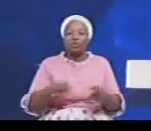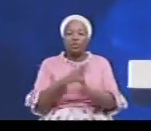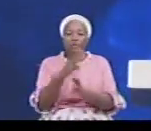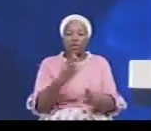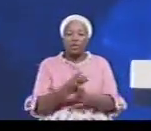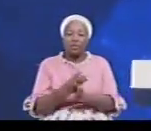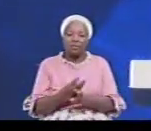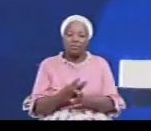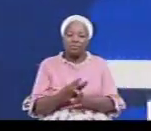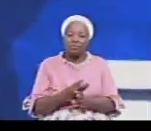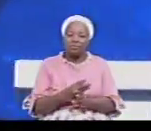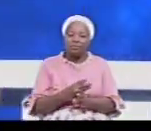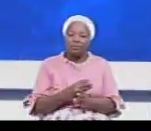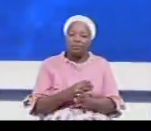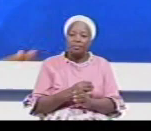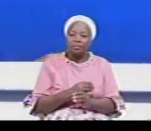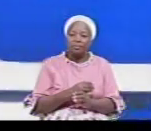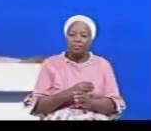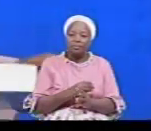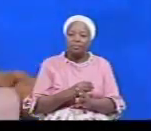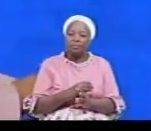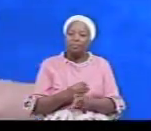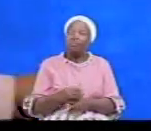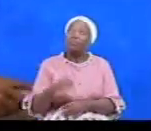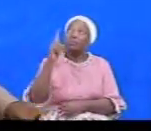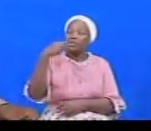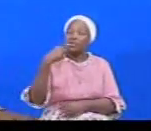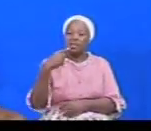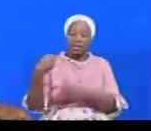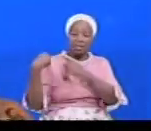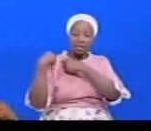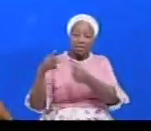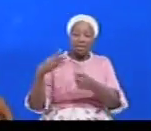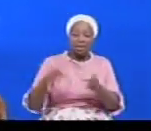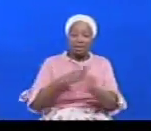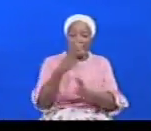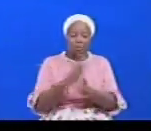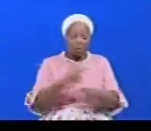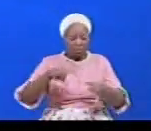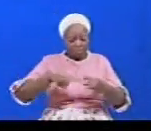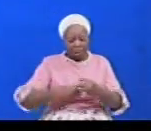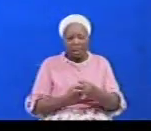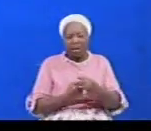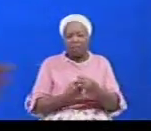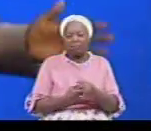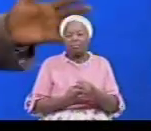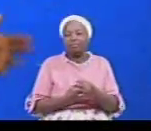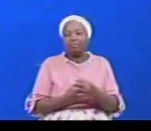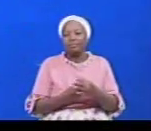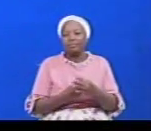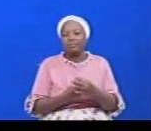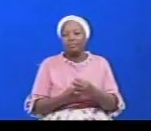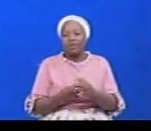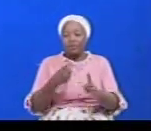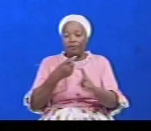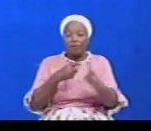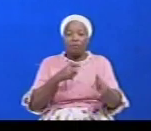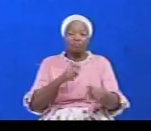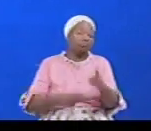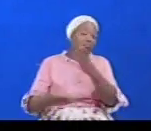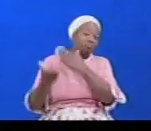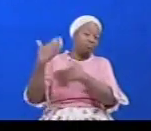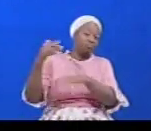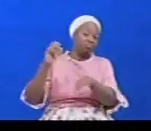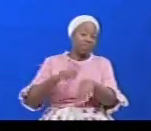world. He said, since the world began, from time of Adam and